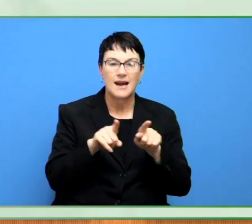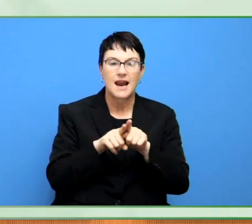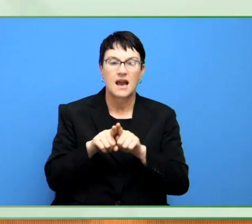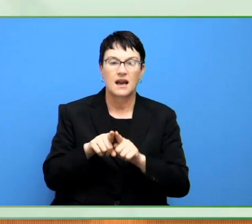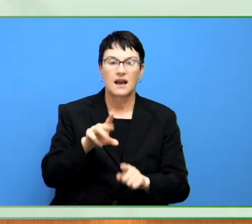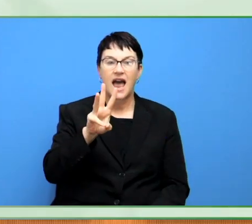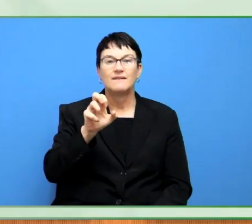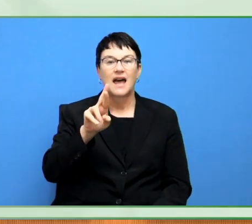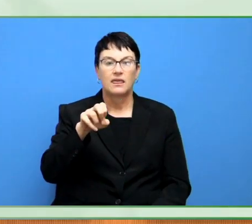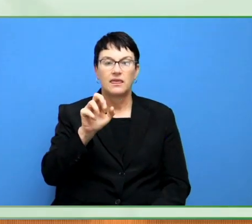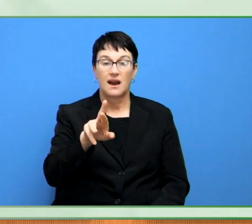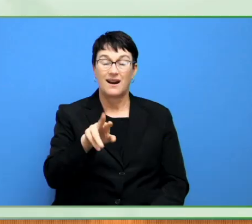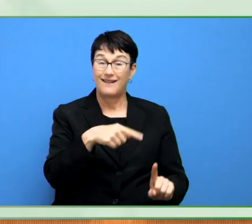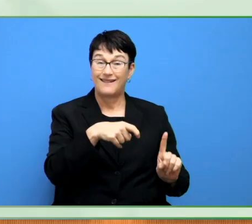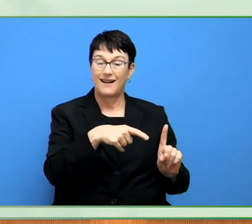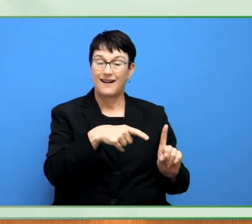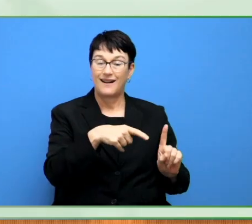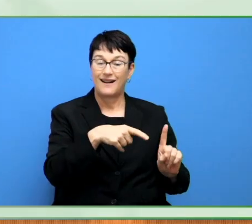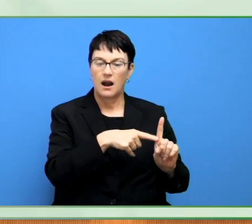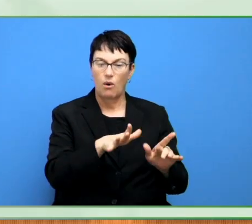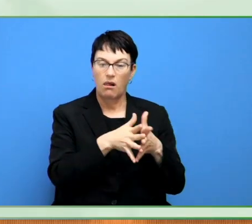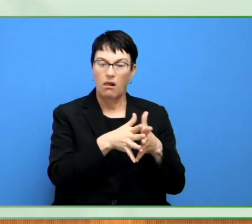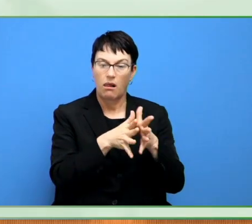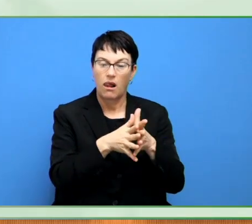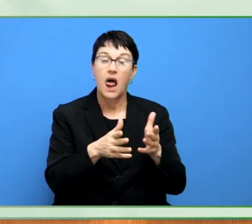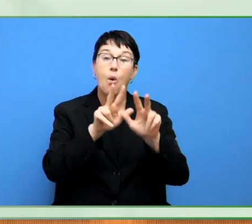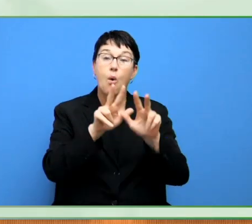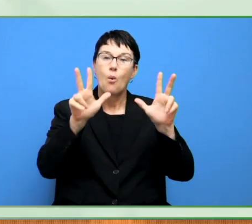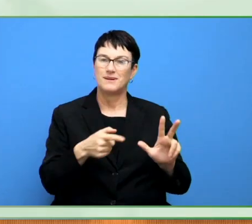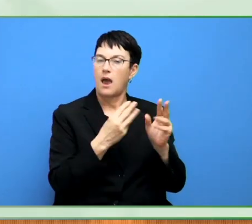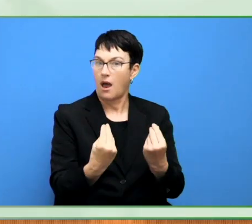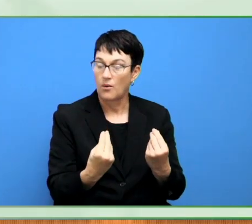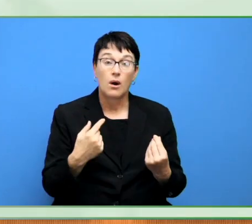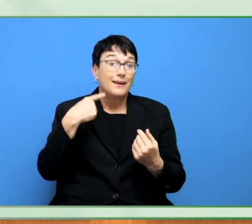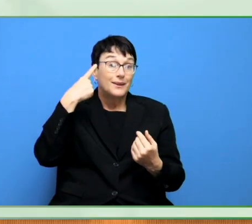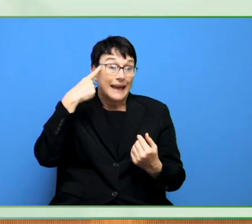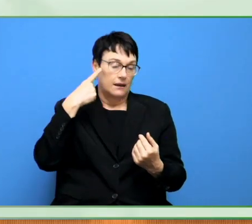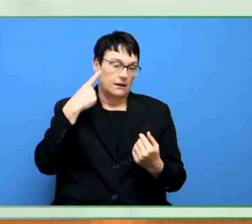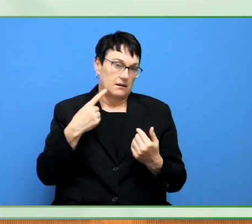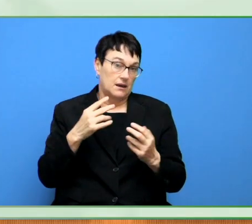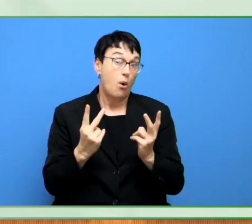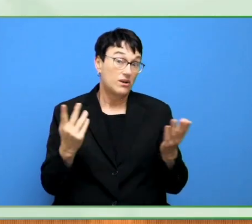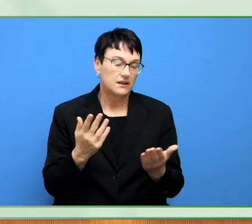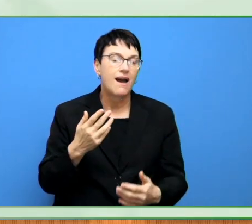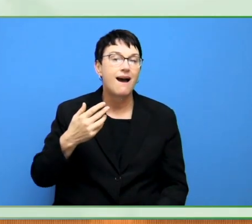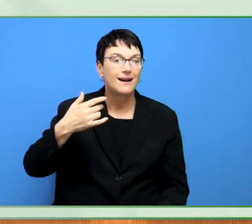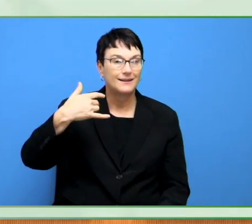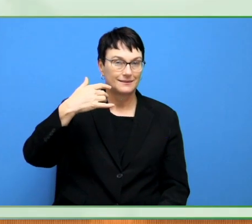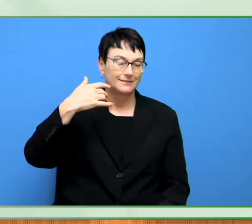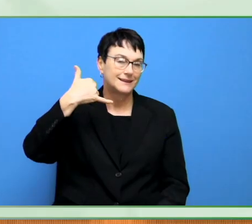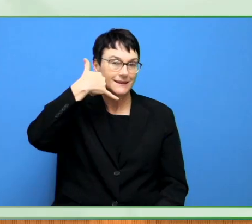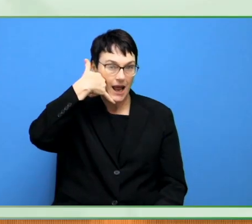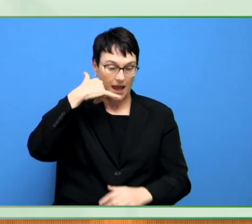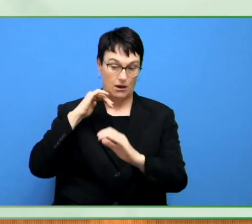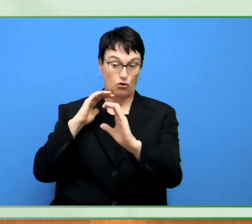And I think for telecommunication, both aspects are very important for conformance and